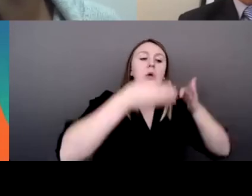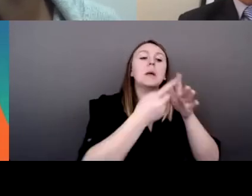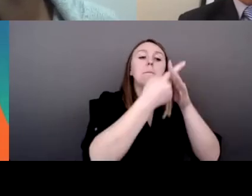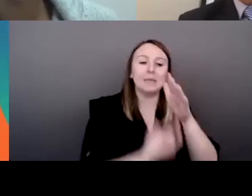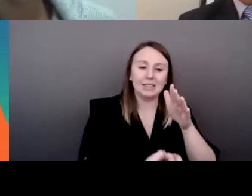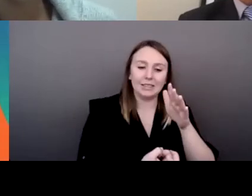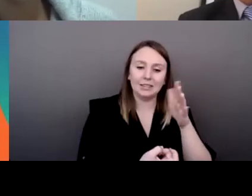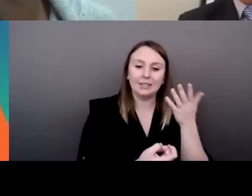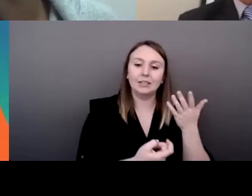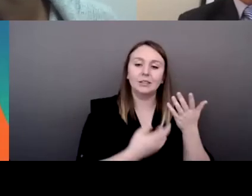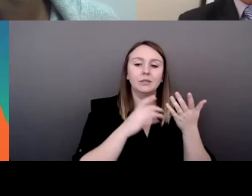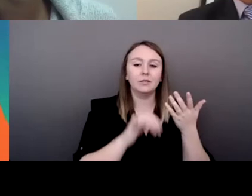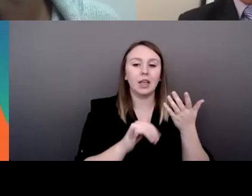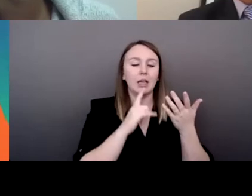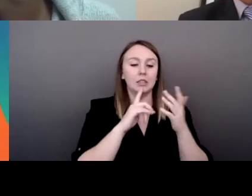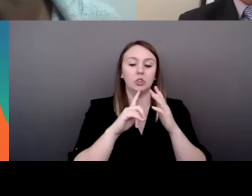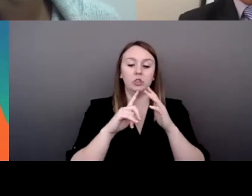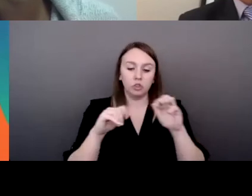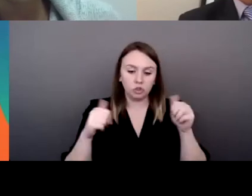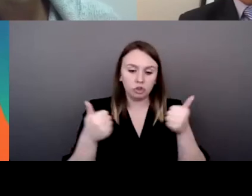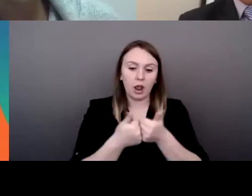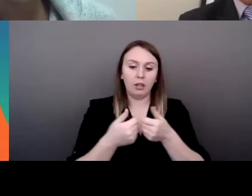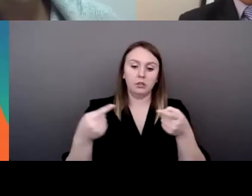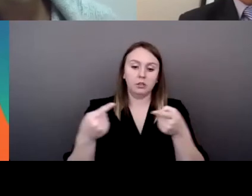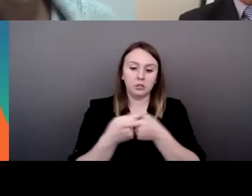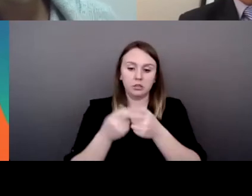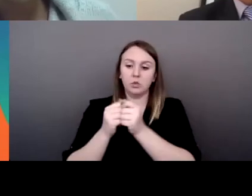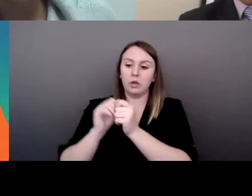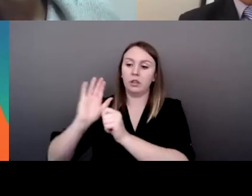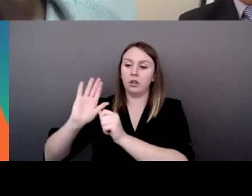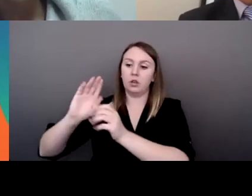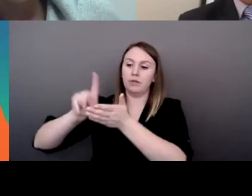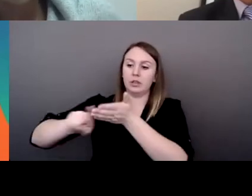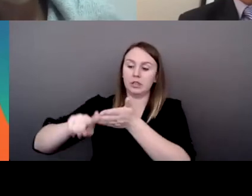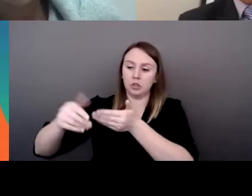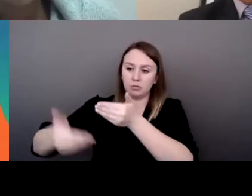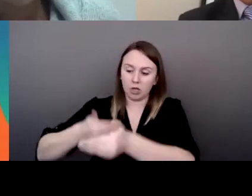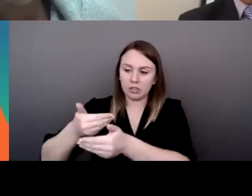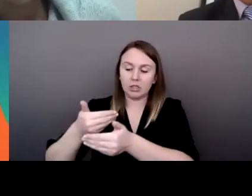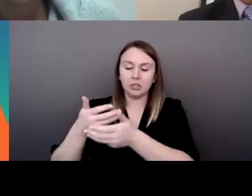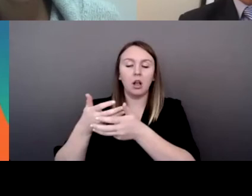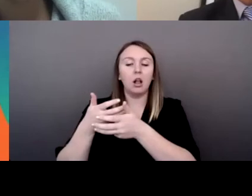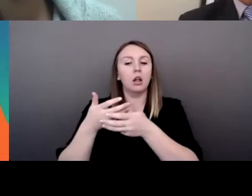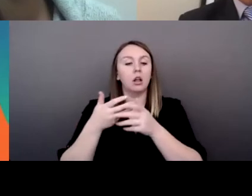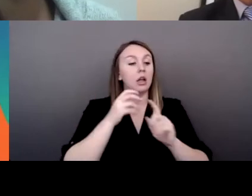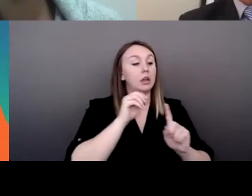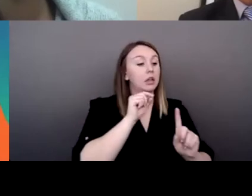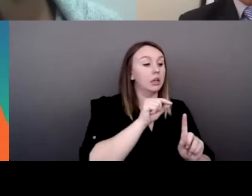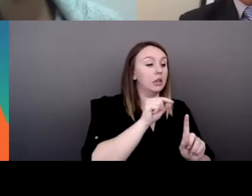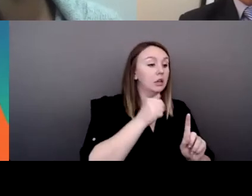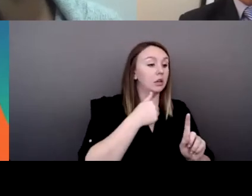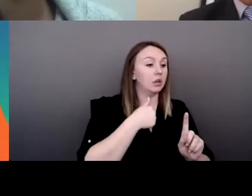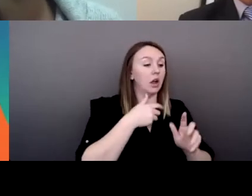with an investigation practice that's heavily geared towards individuality, right? And not a collective sort